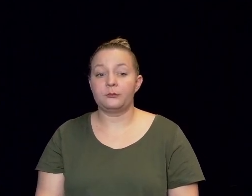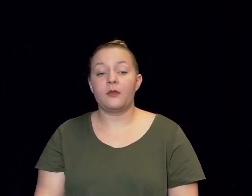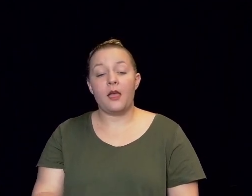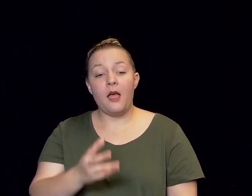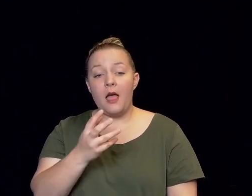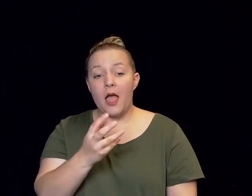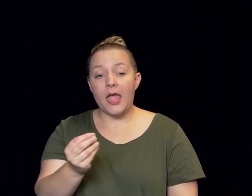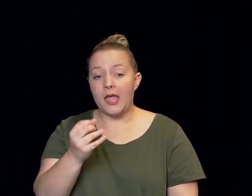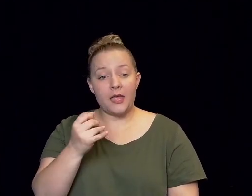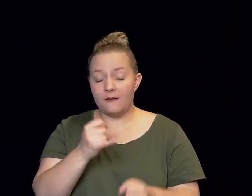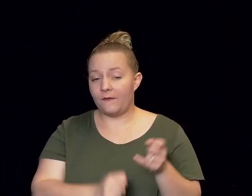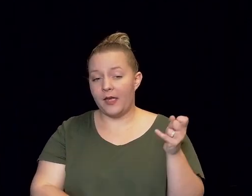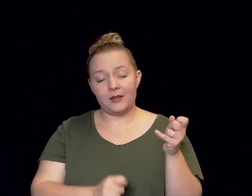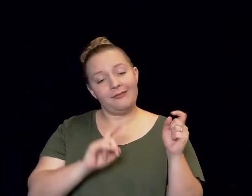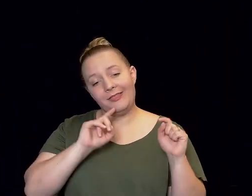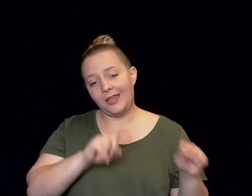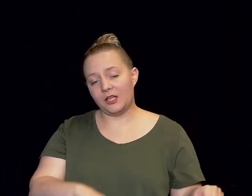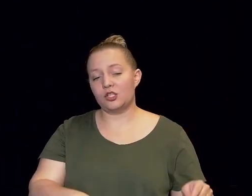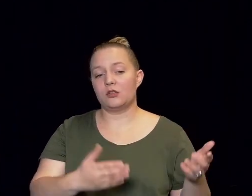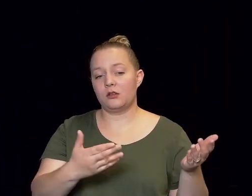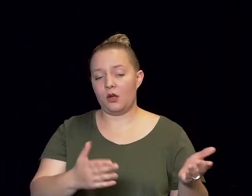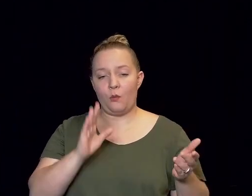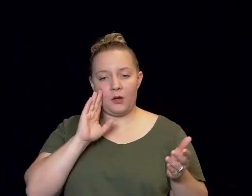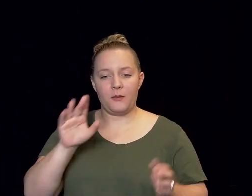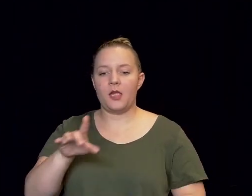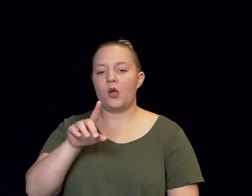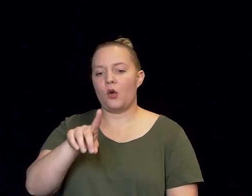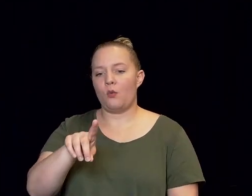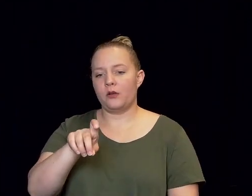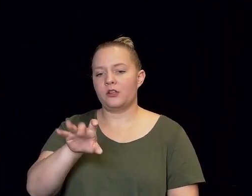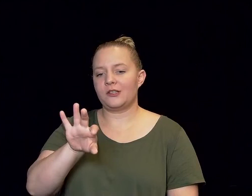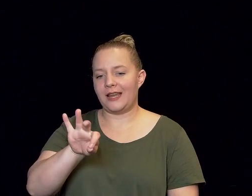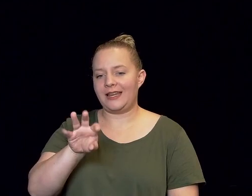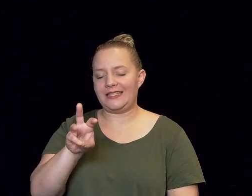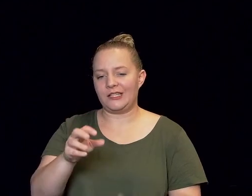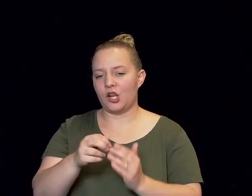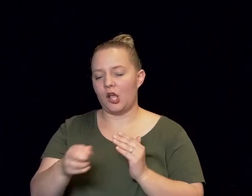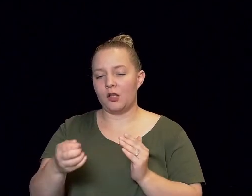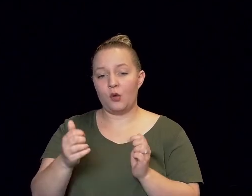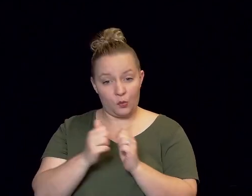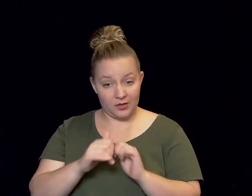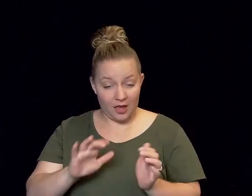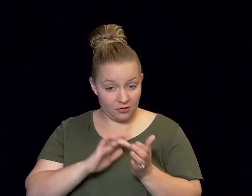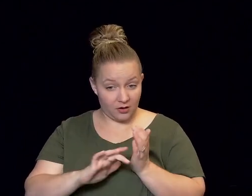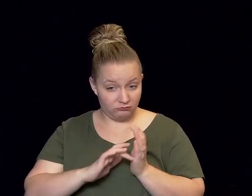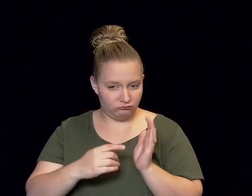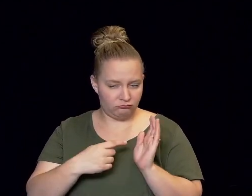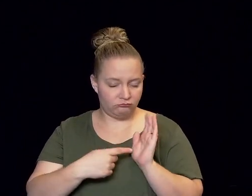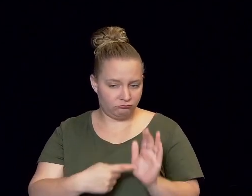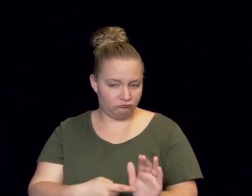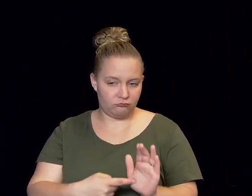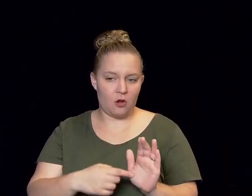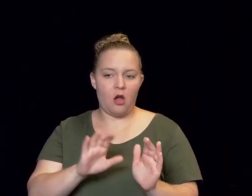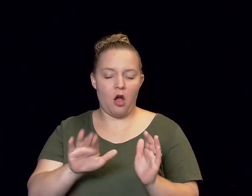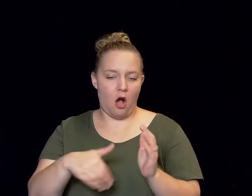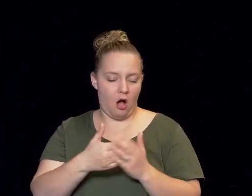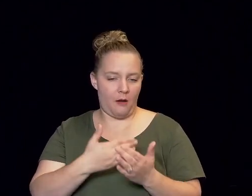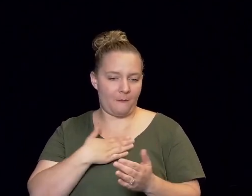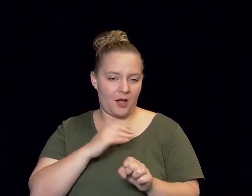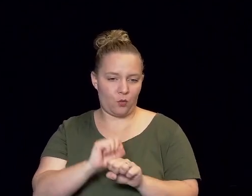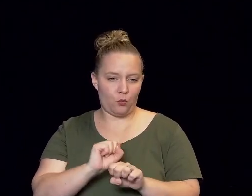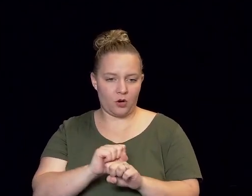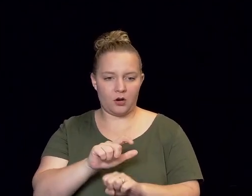And finally, our answer here is going to be 196. Notice again that without a calculator, I showed all my work,